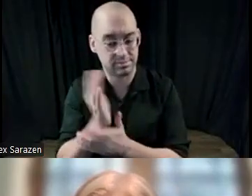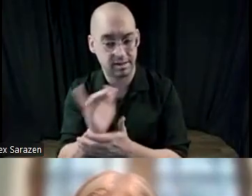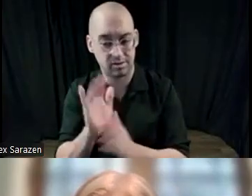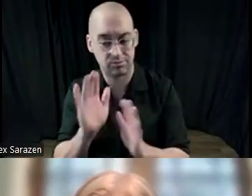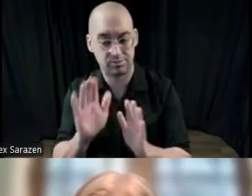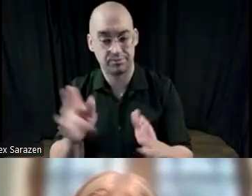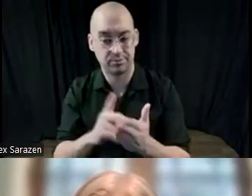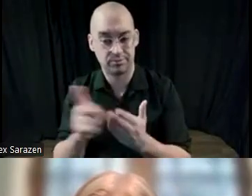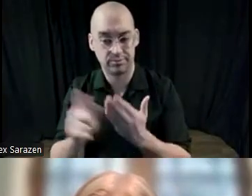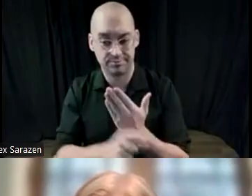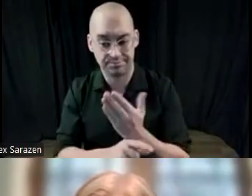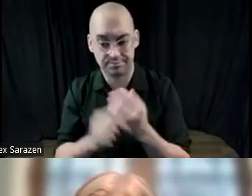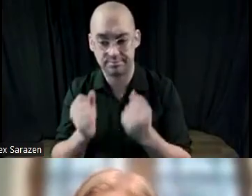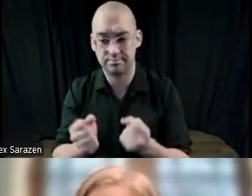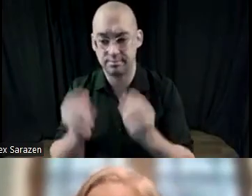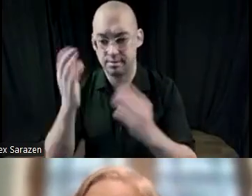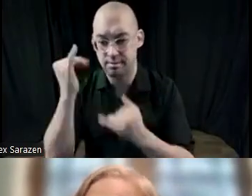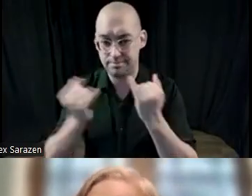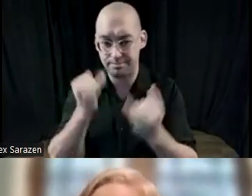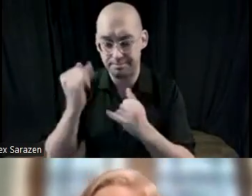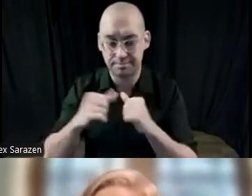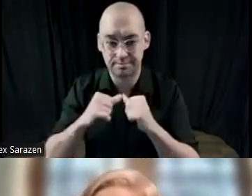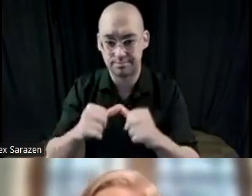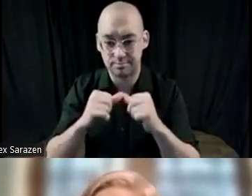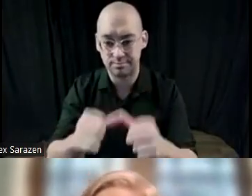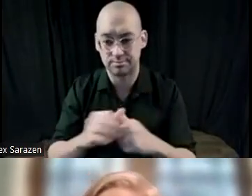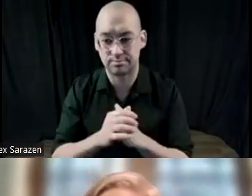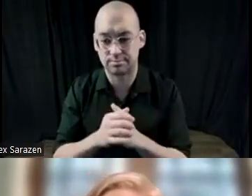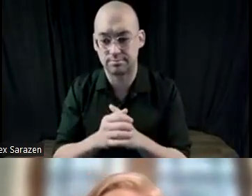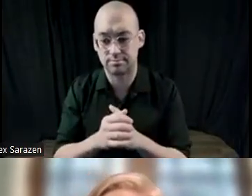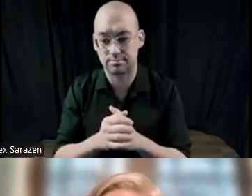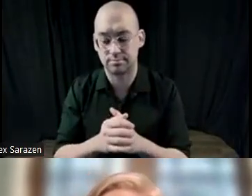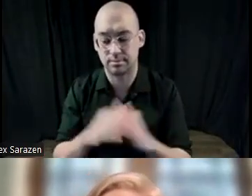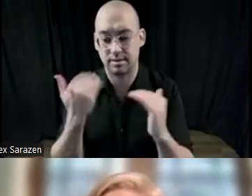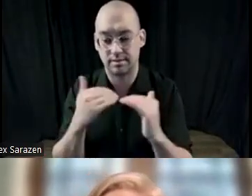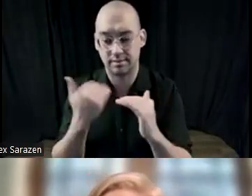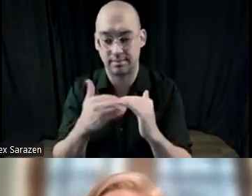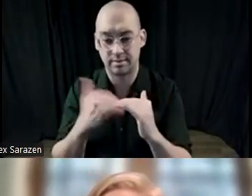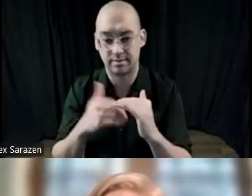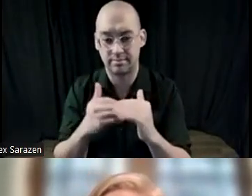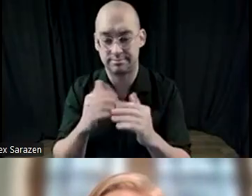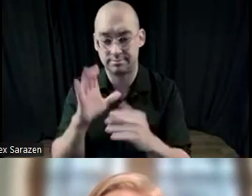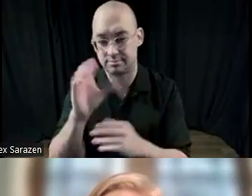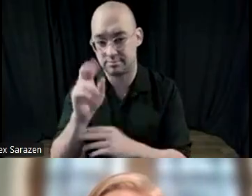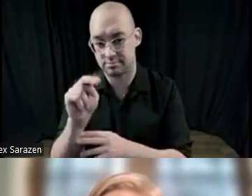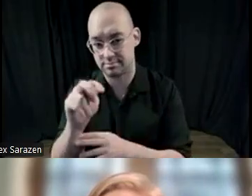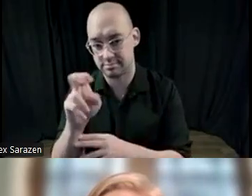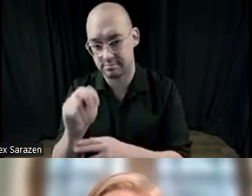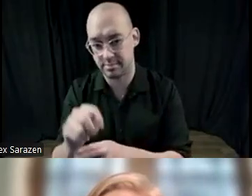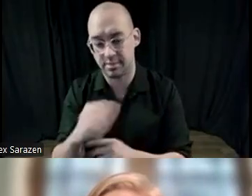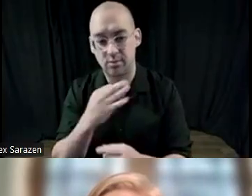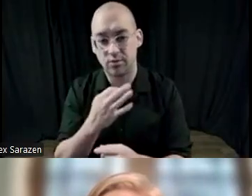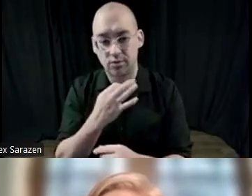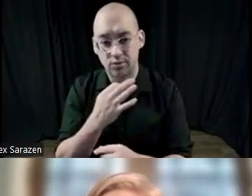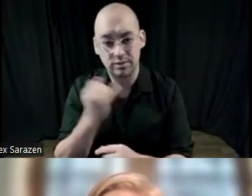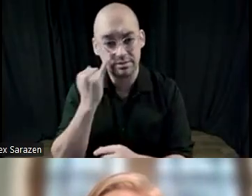program. We have many ideas for continuing it because we were limited in the content and so forth. And we just wondered if there was